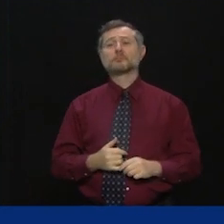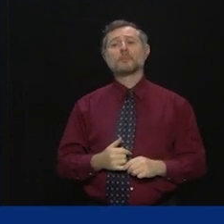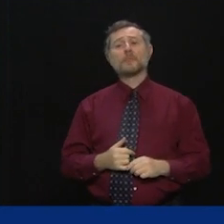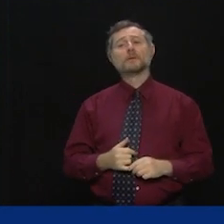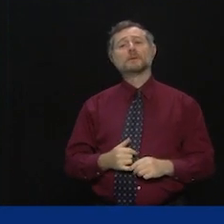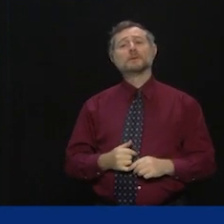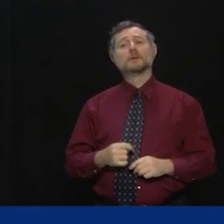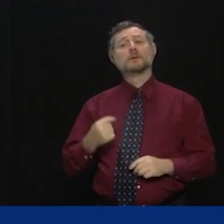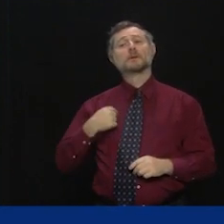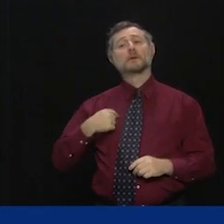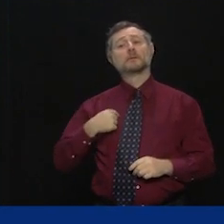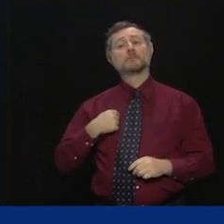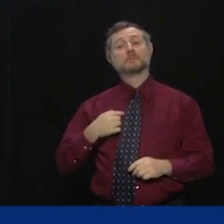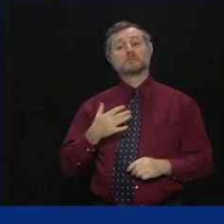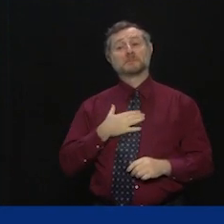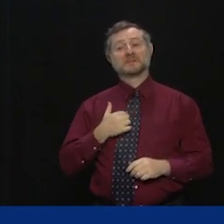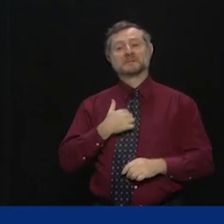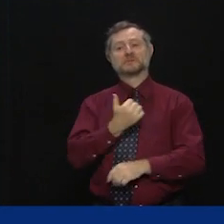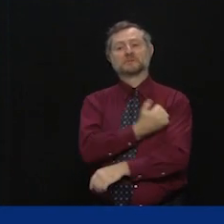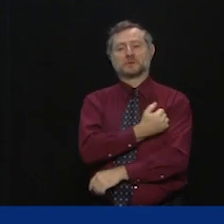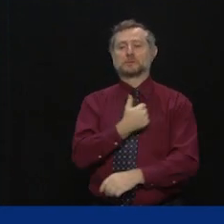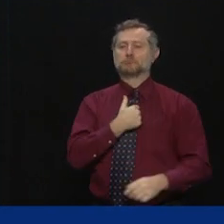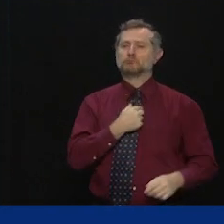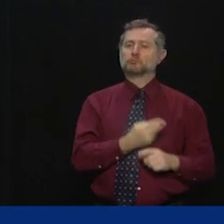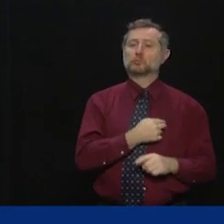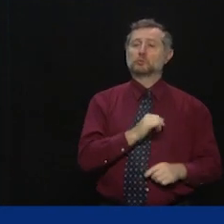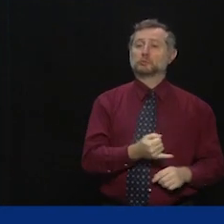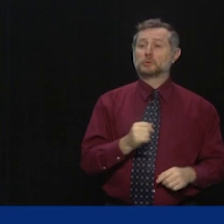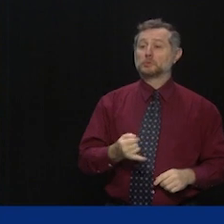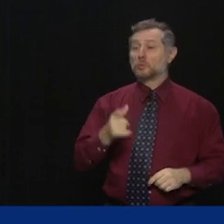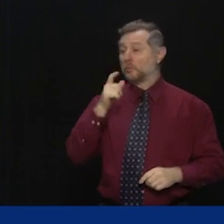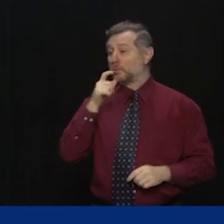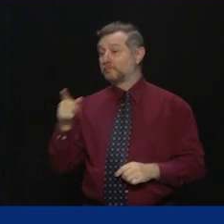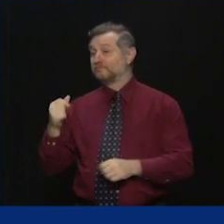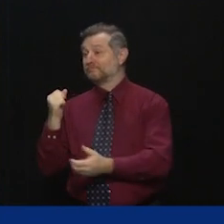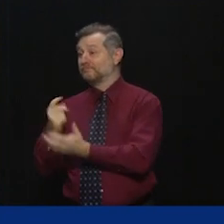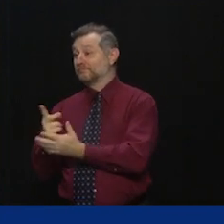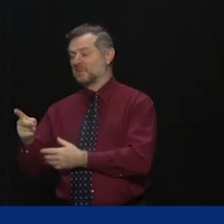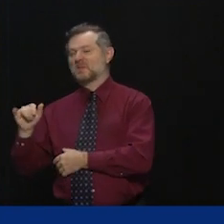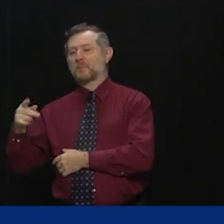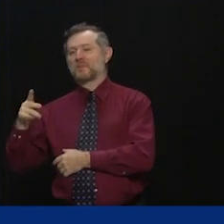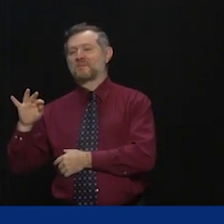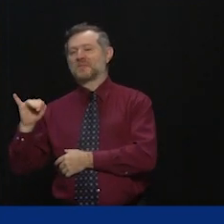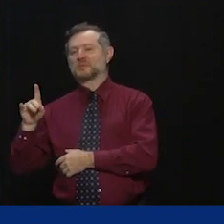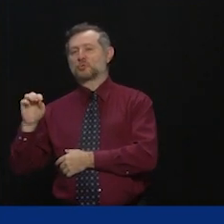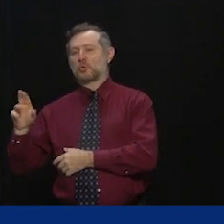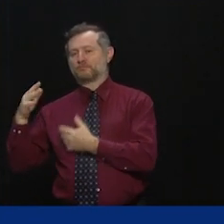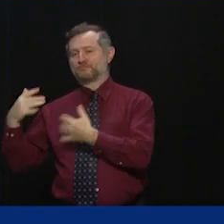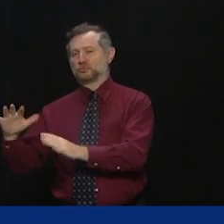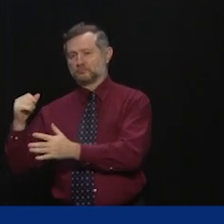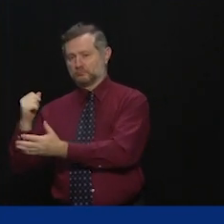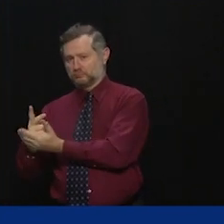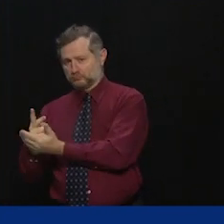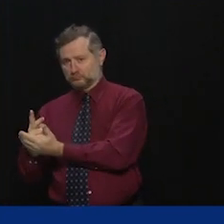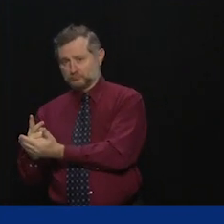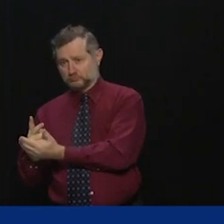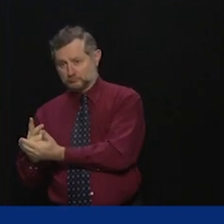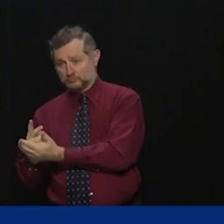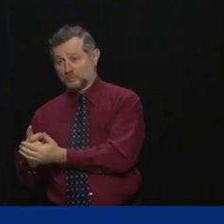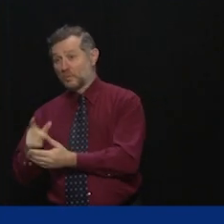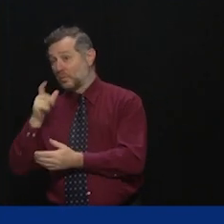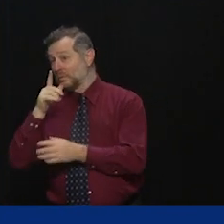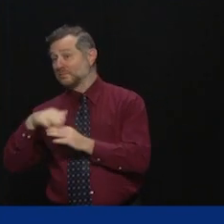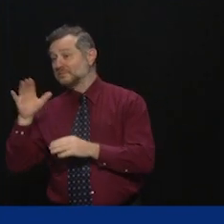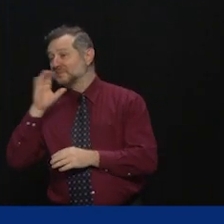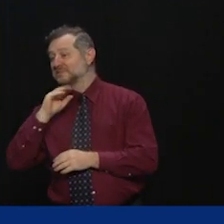I was J&J, but Pfizer people, recipients, that is what has been approved. 65 and older people who've been on the